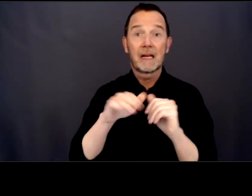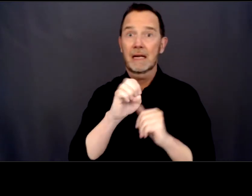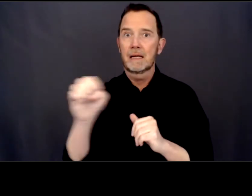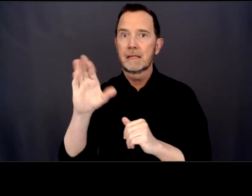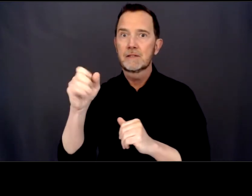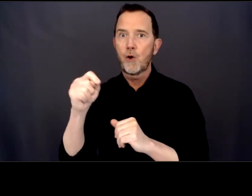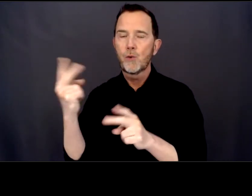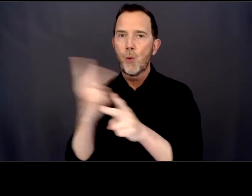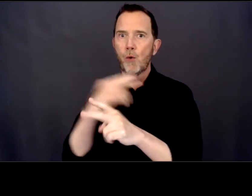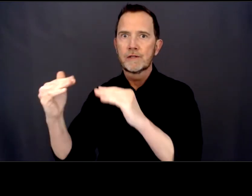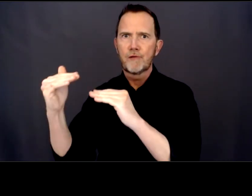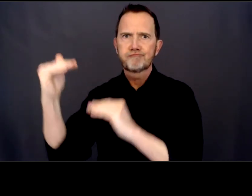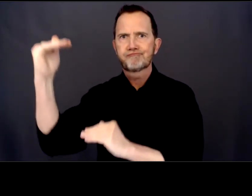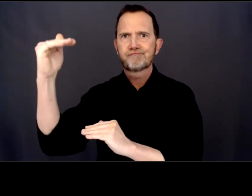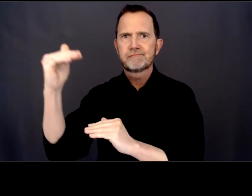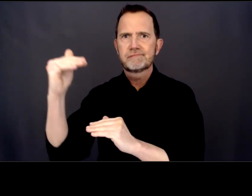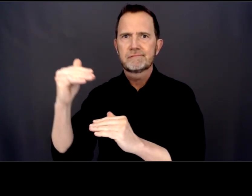that.